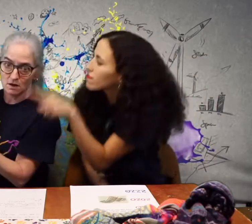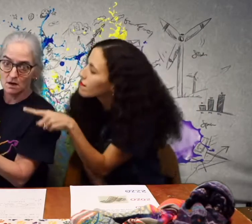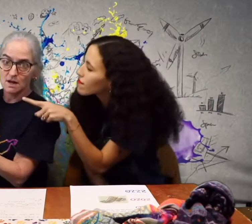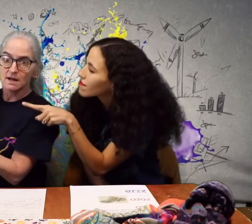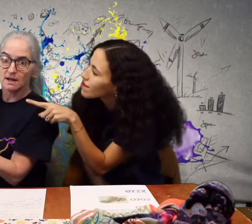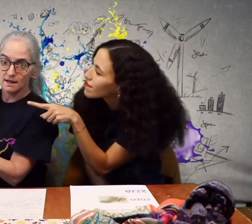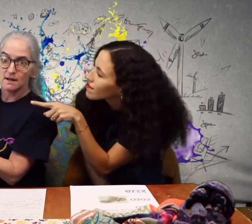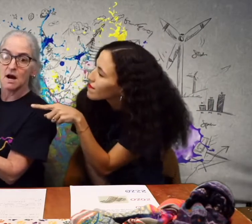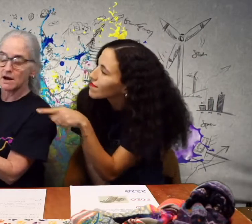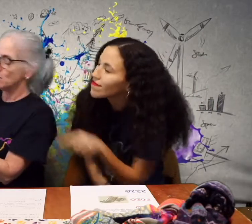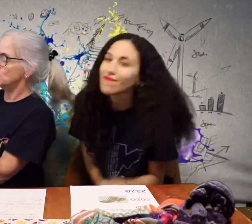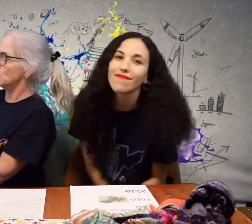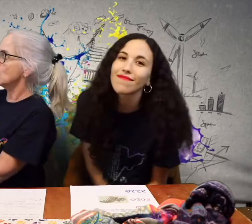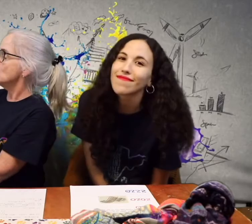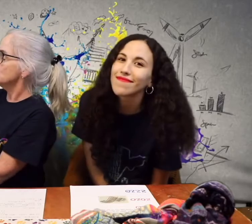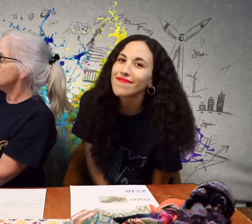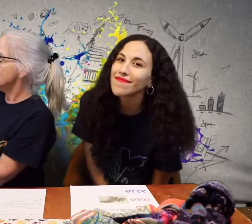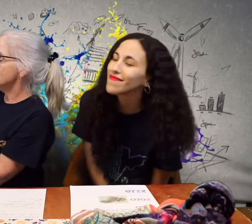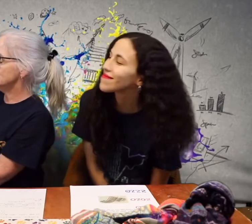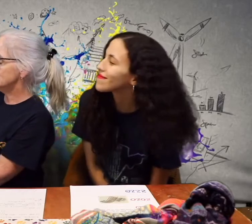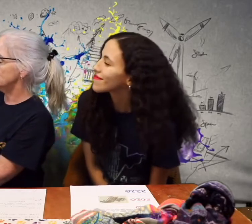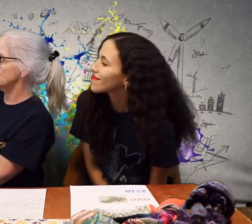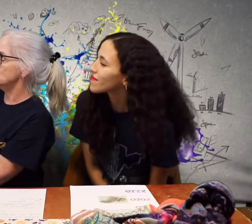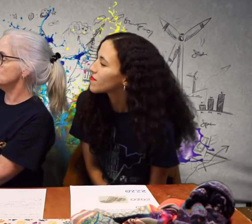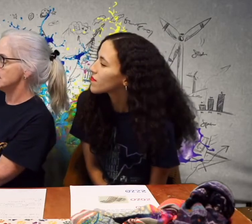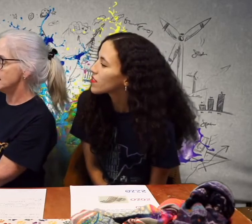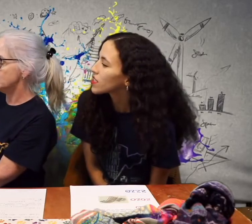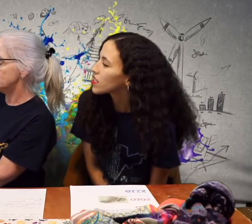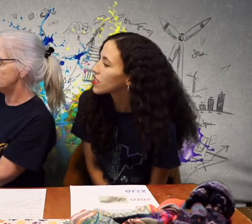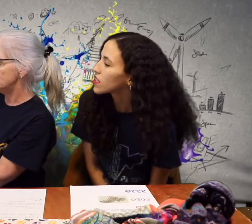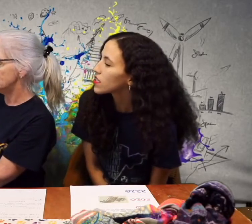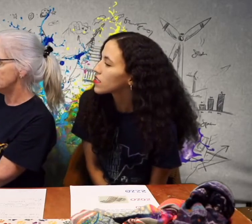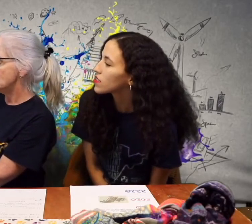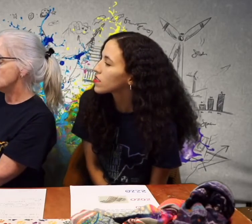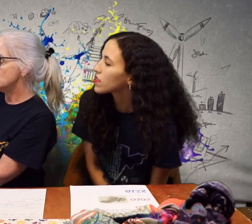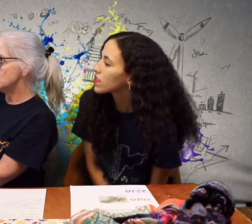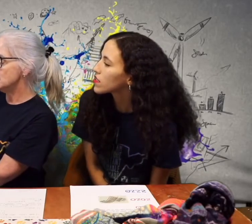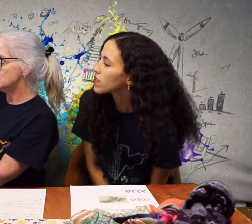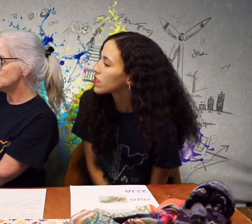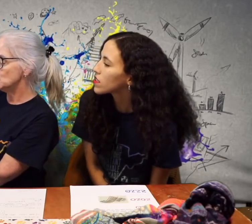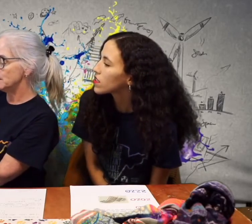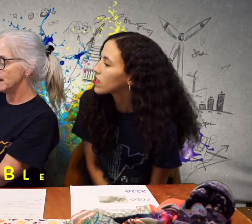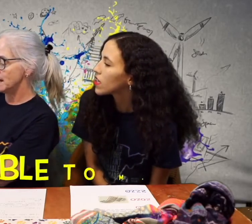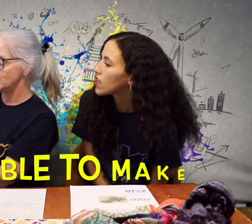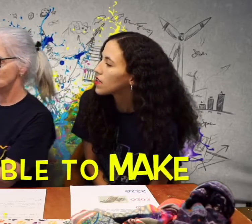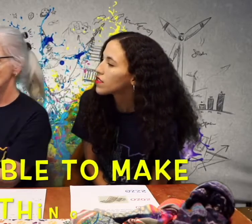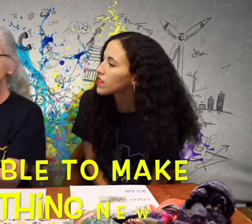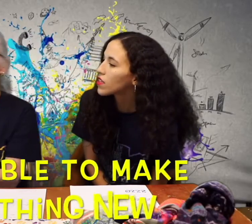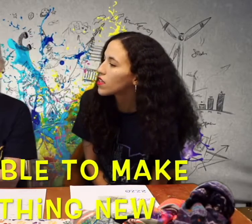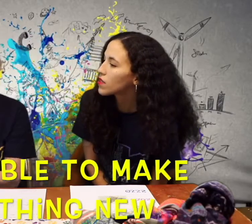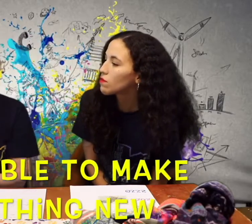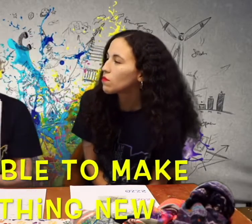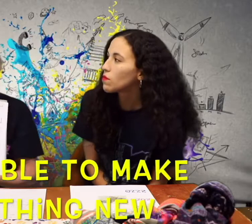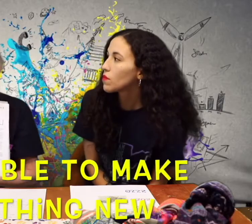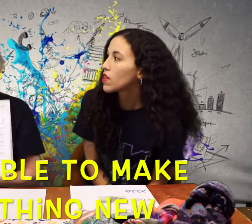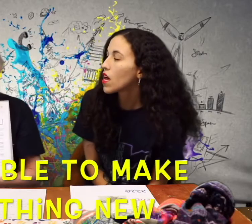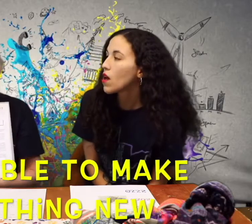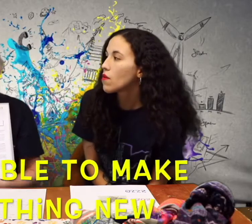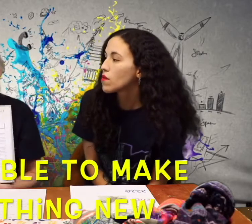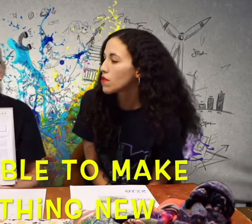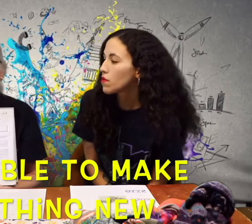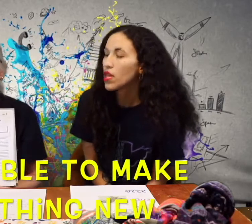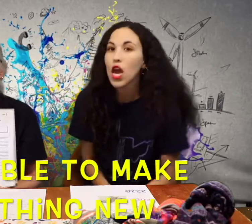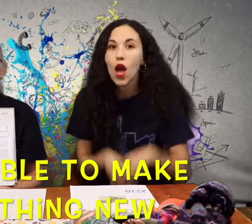here in our book. Creativity. Creative thinking means to be able to think